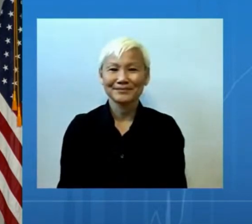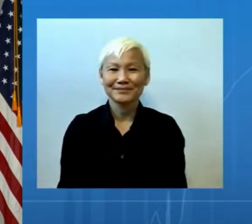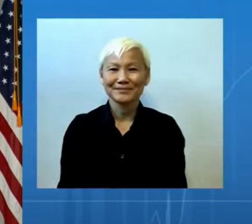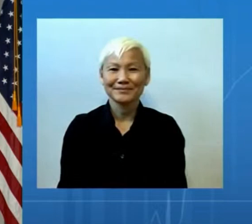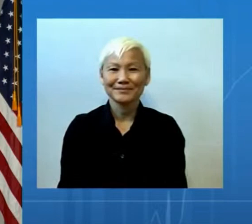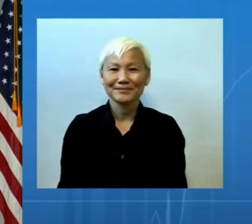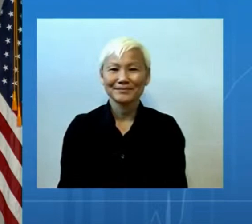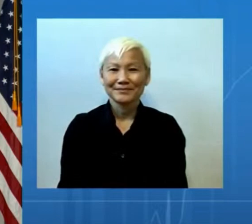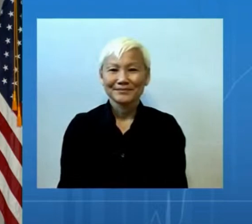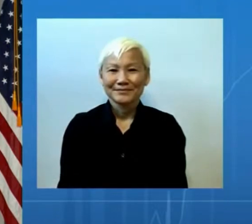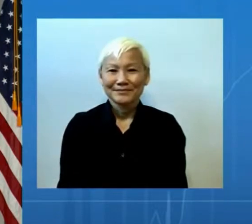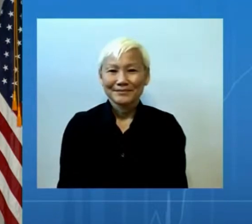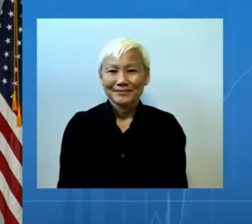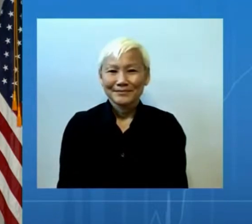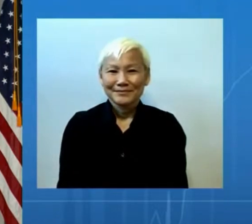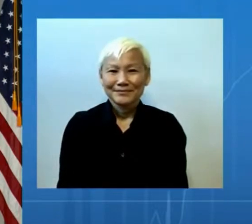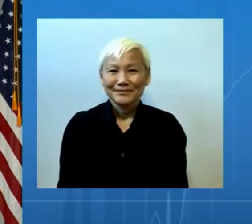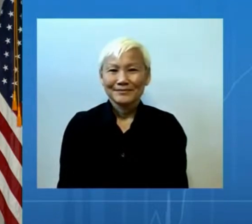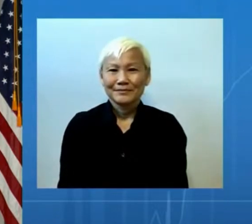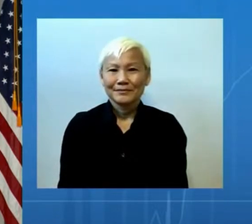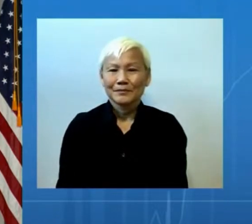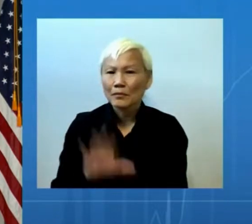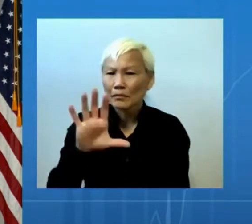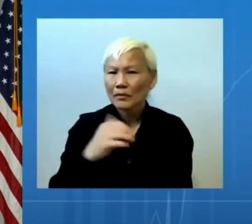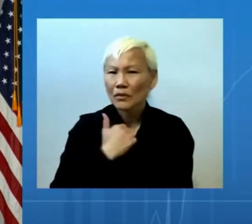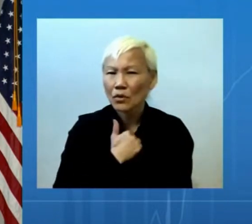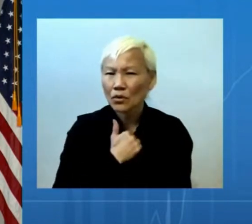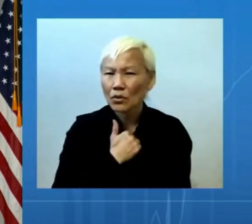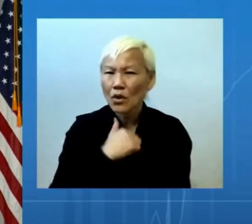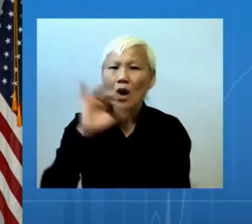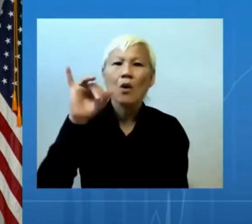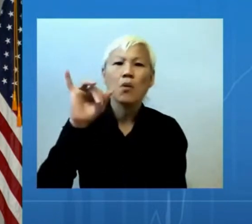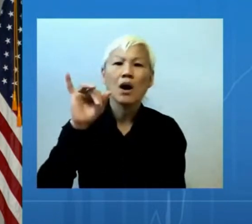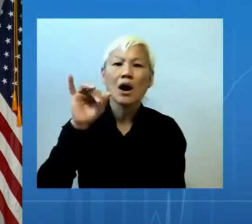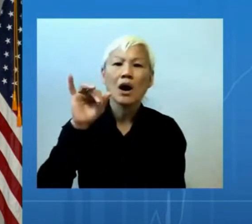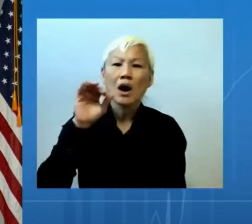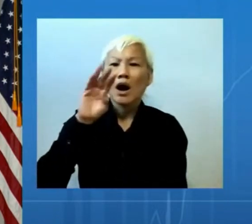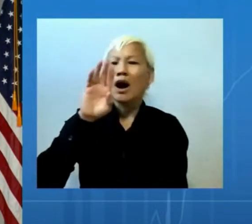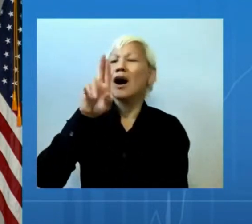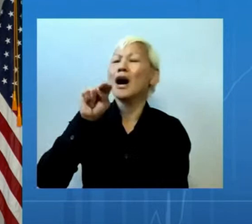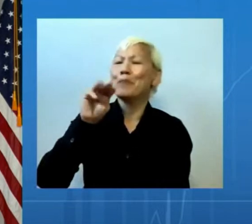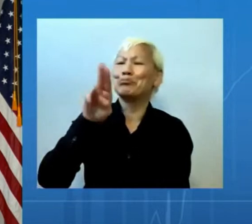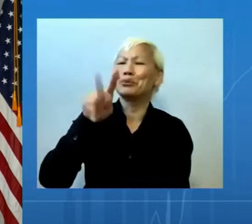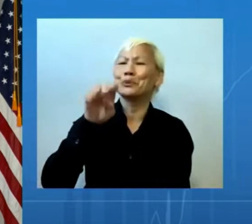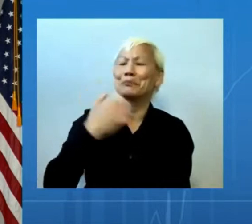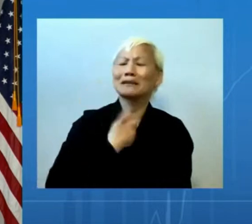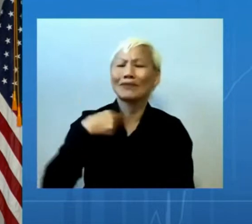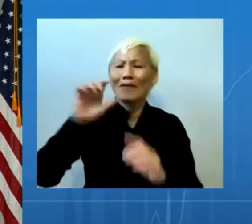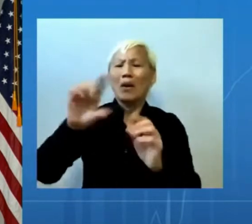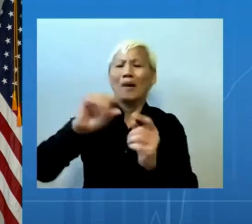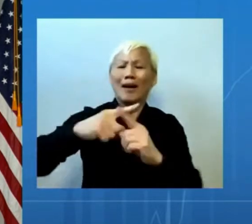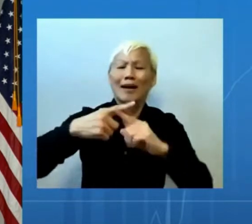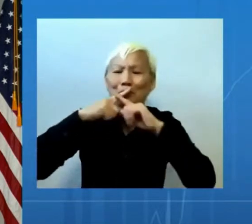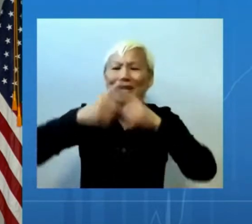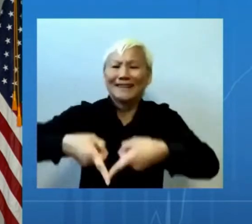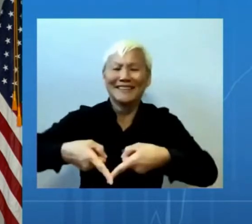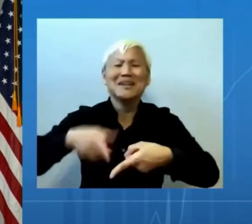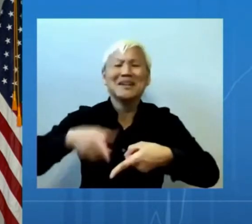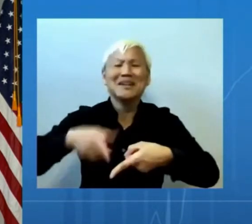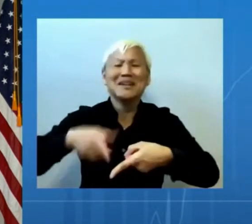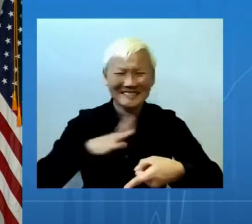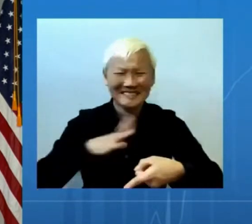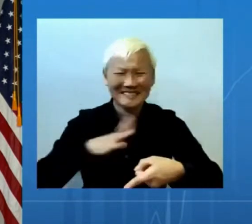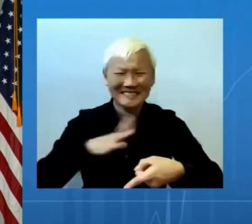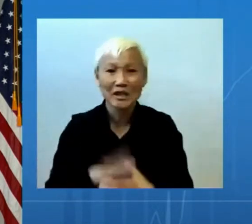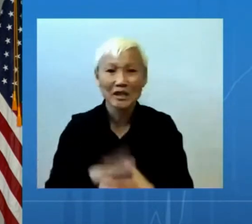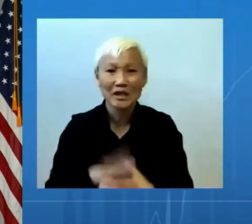Oh, sorry, I had to figure out how to unmute. Thanks so much for taking my question. I have a question about the booster program. It's my understanding that